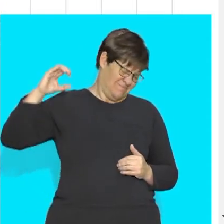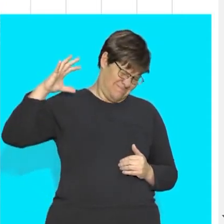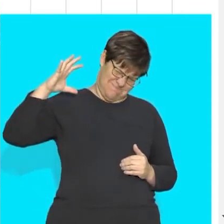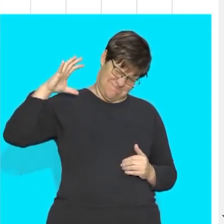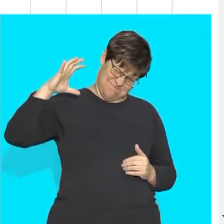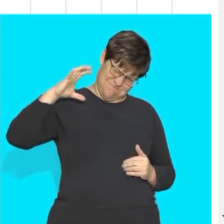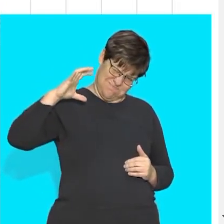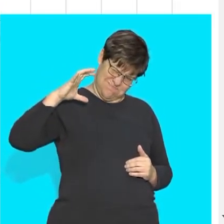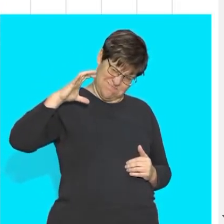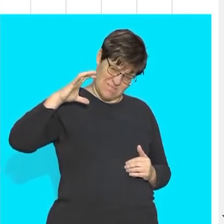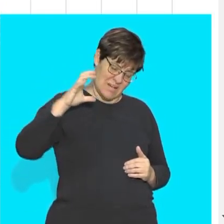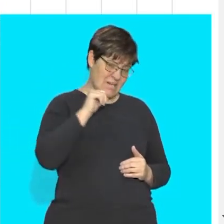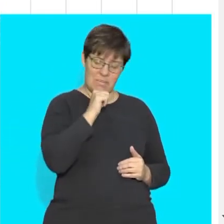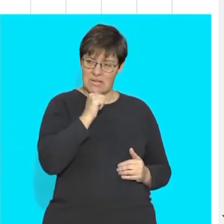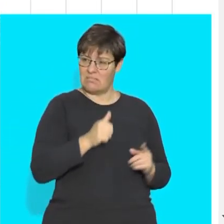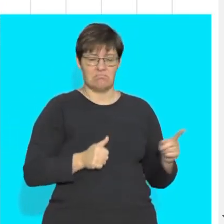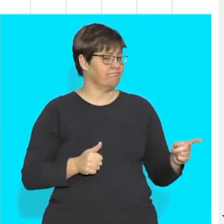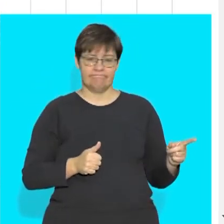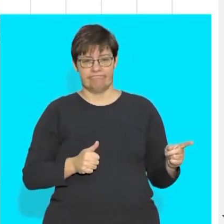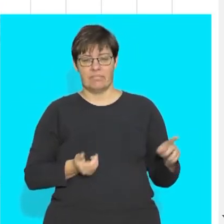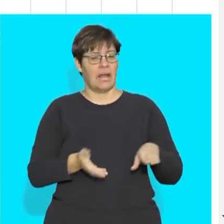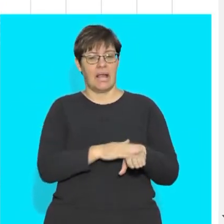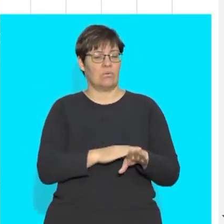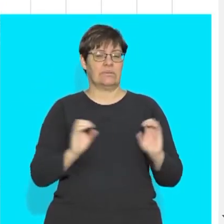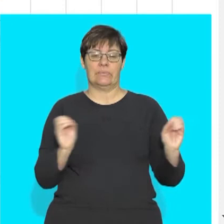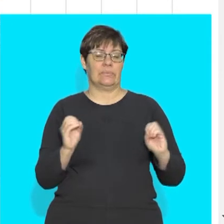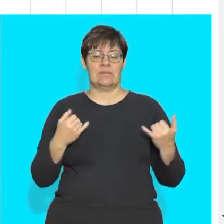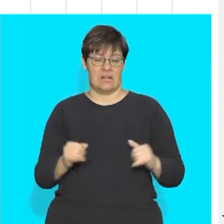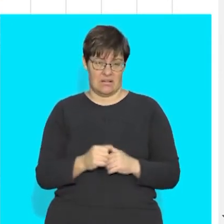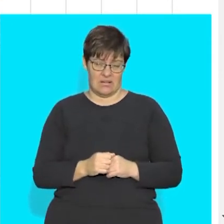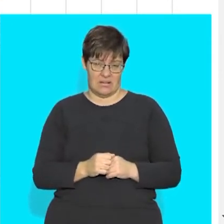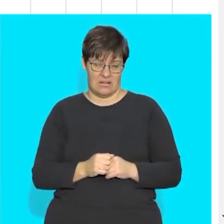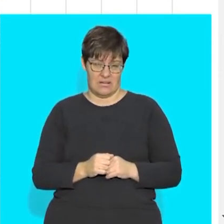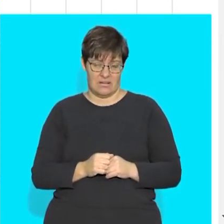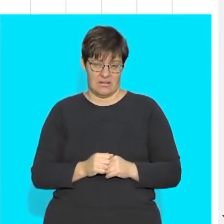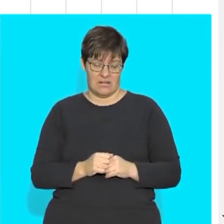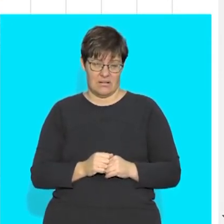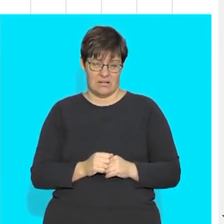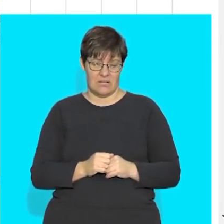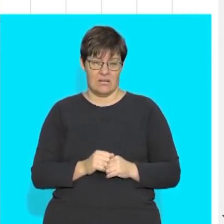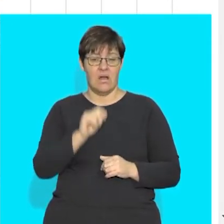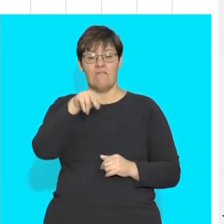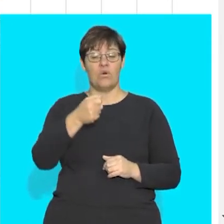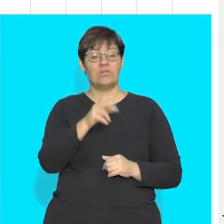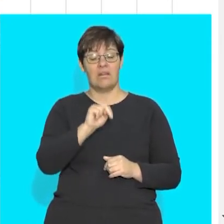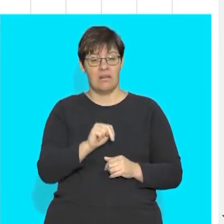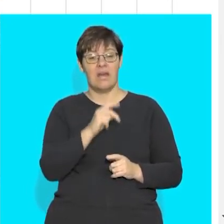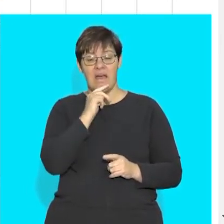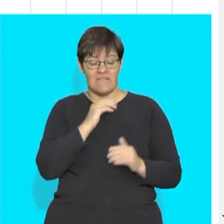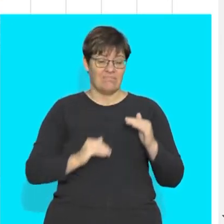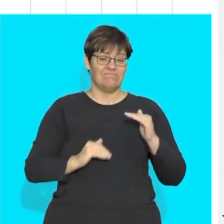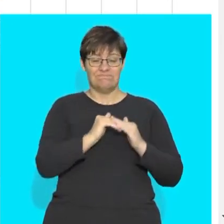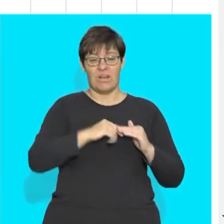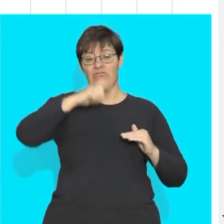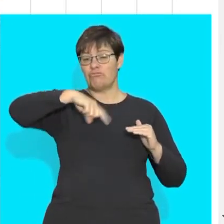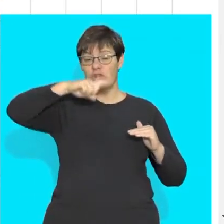bright I make this light. It makes no difference. If the photon doesn't have that